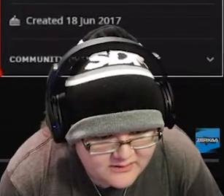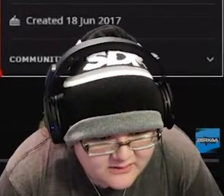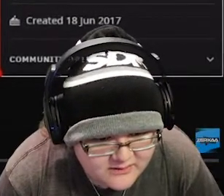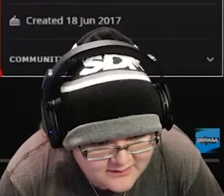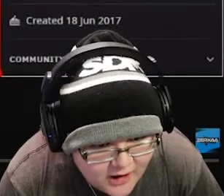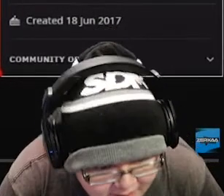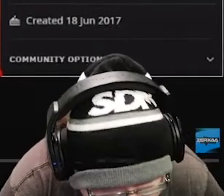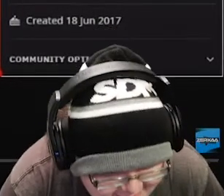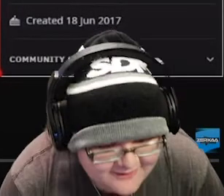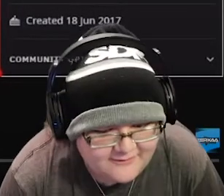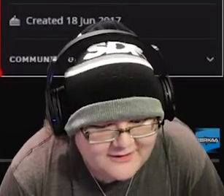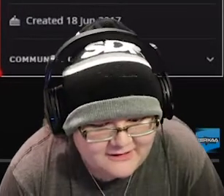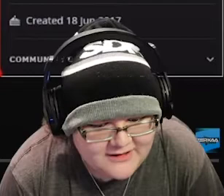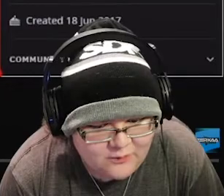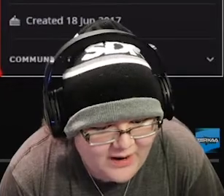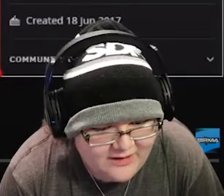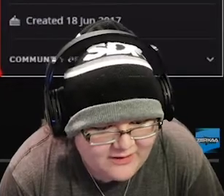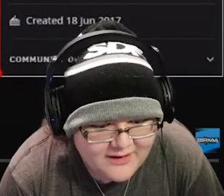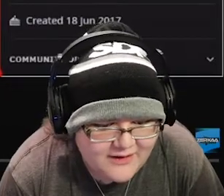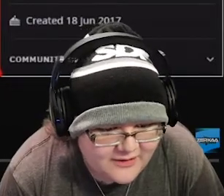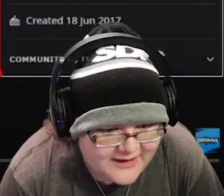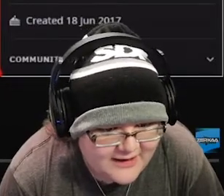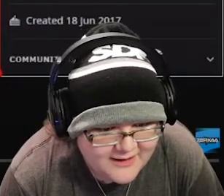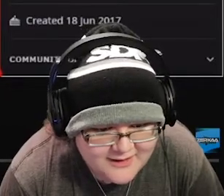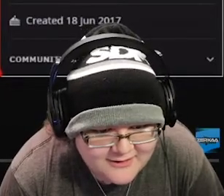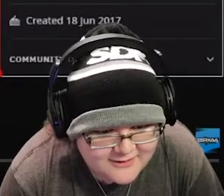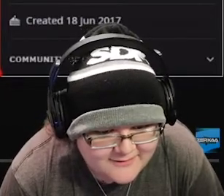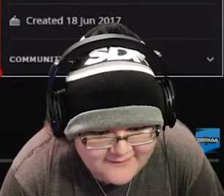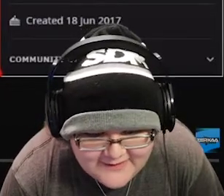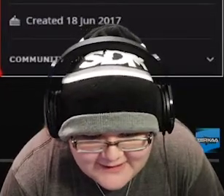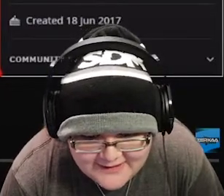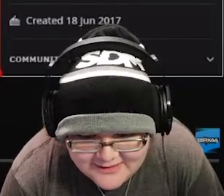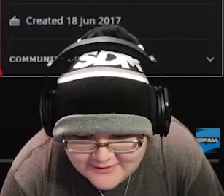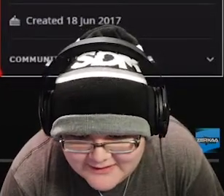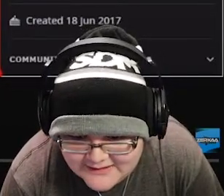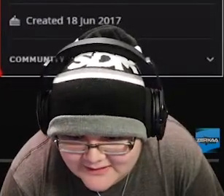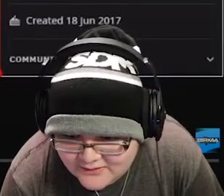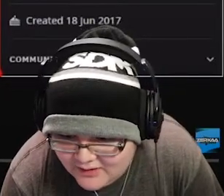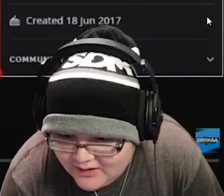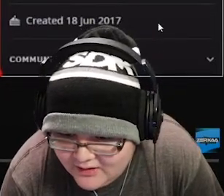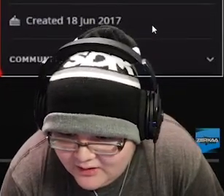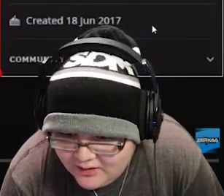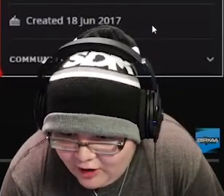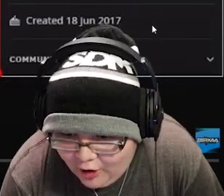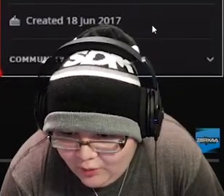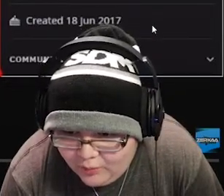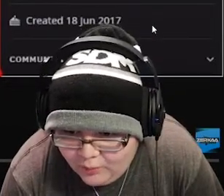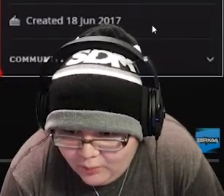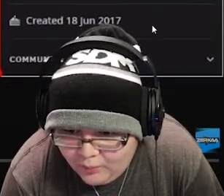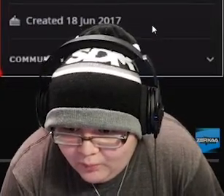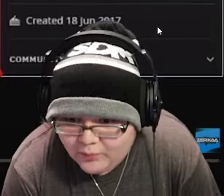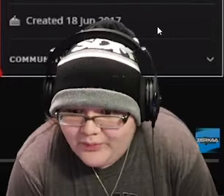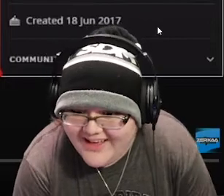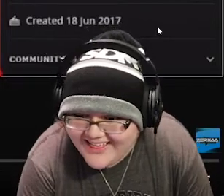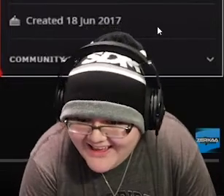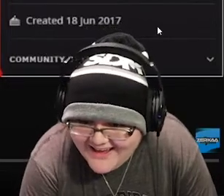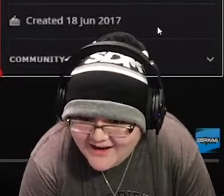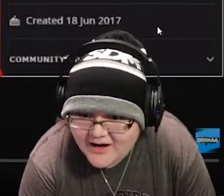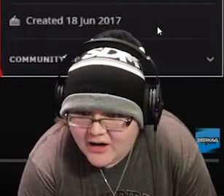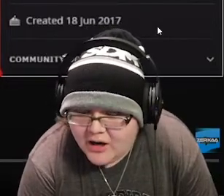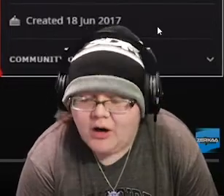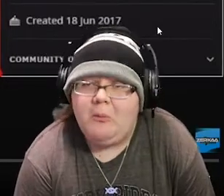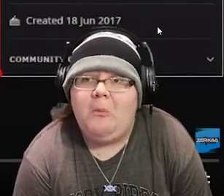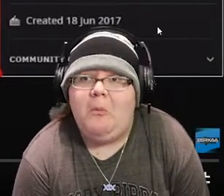Wait. See, look. Okay, there it was. I was like, where? Okay, so it was 15, 13, 12. Oh, really?